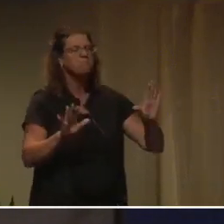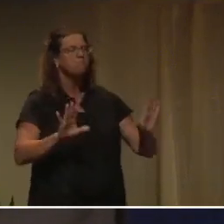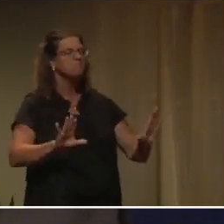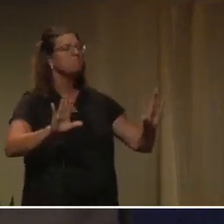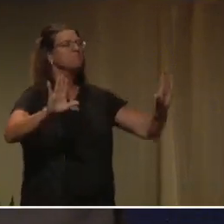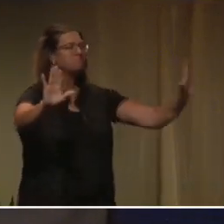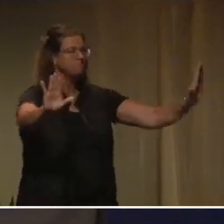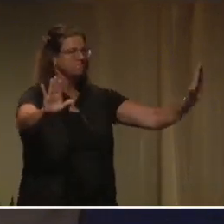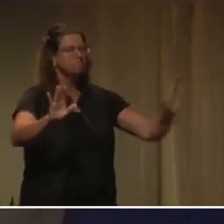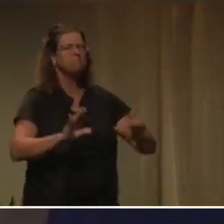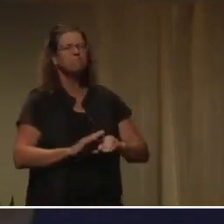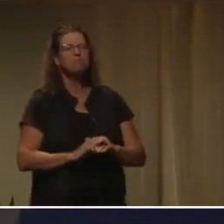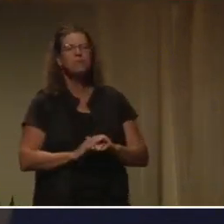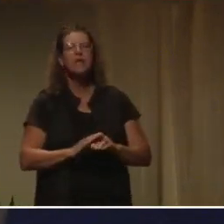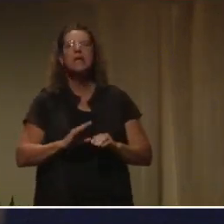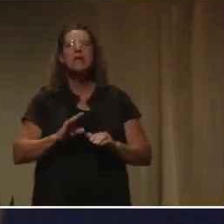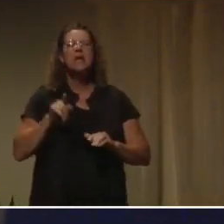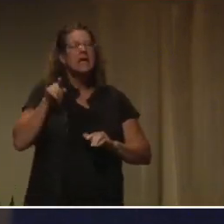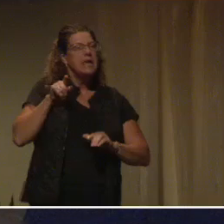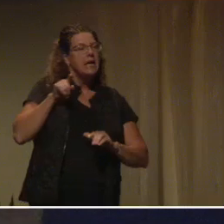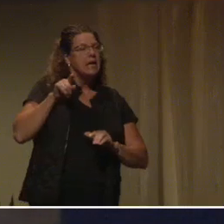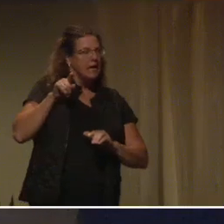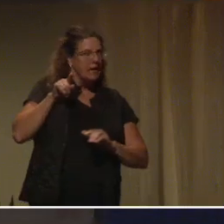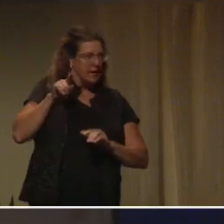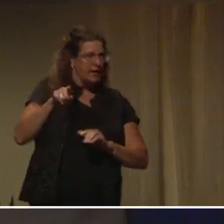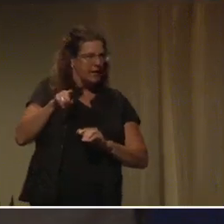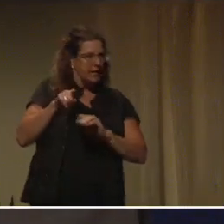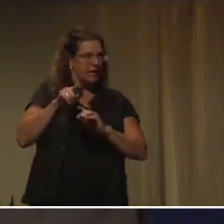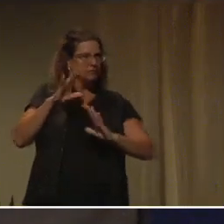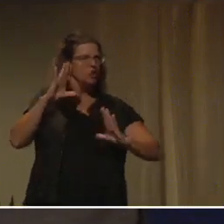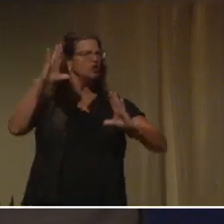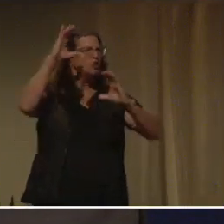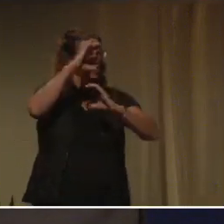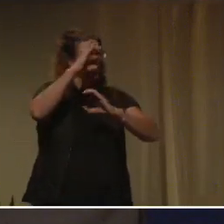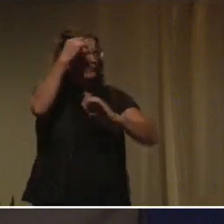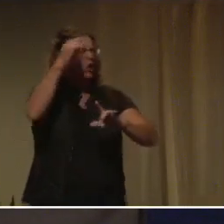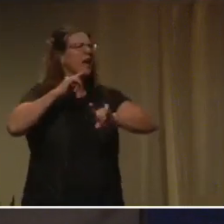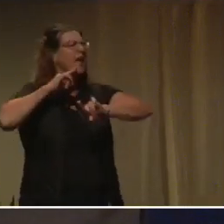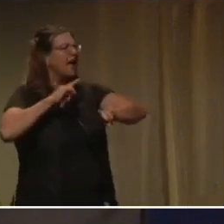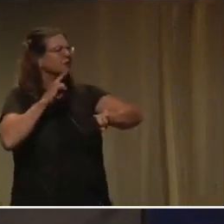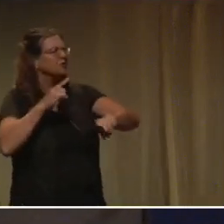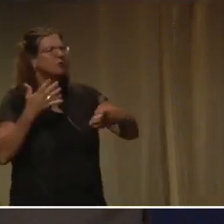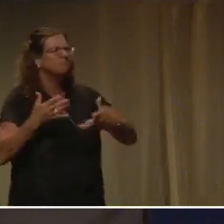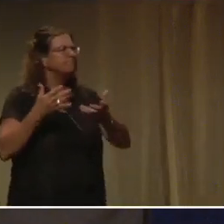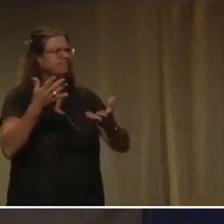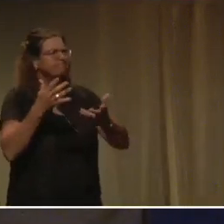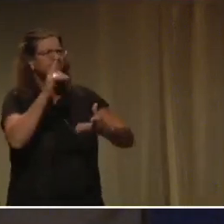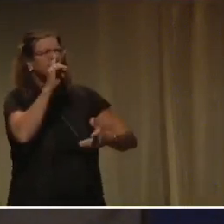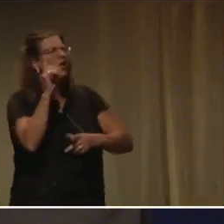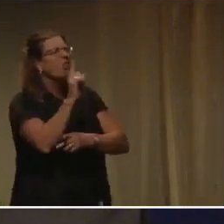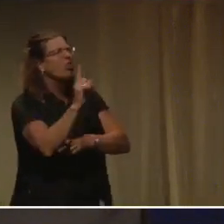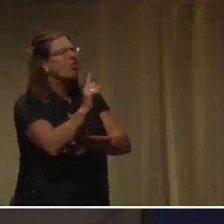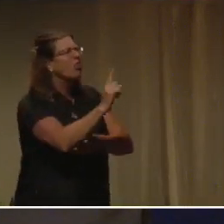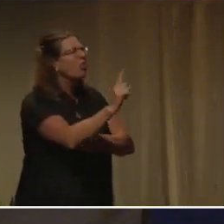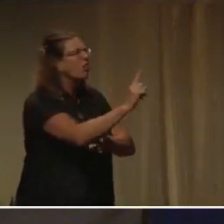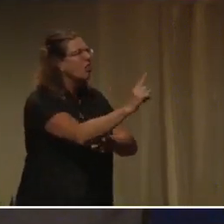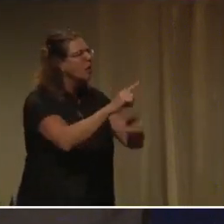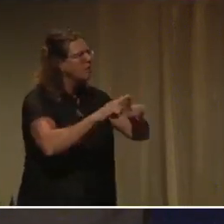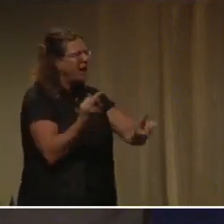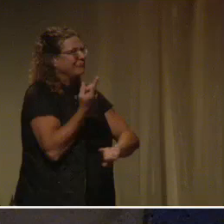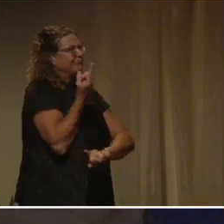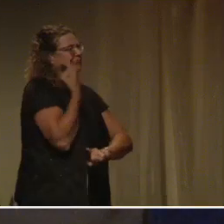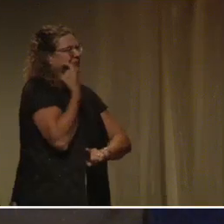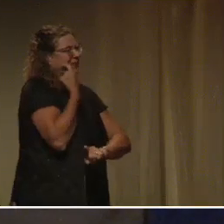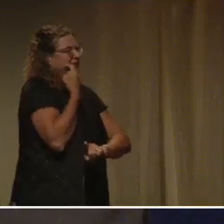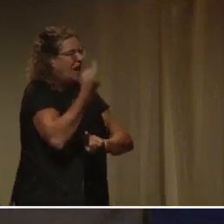direction. But then a year ago, about something happened to you, and Scott, I just want to tell you, what caused